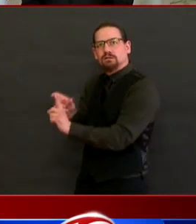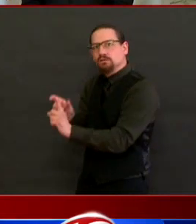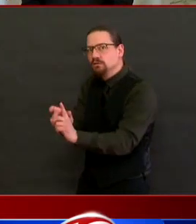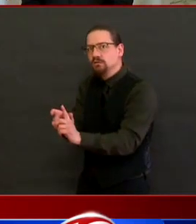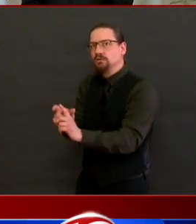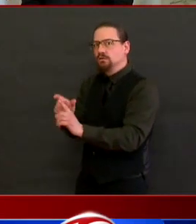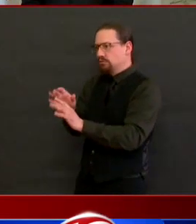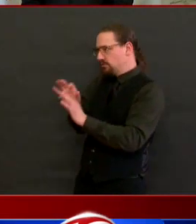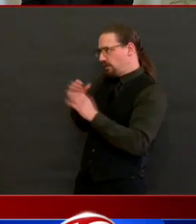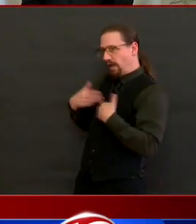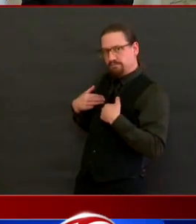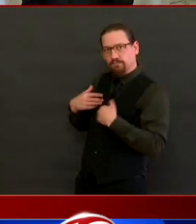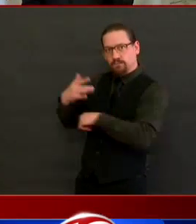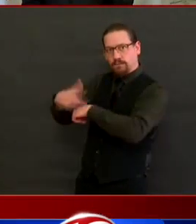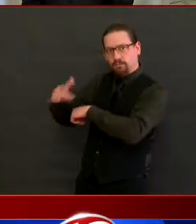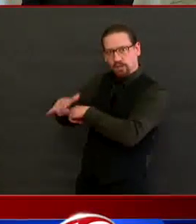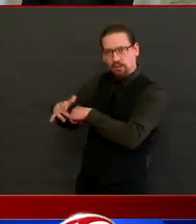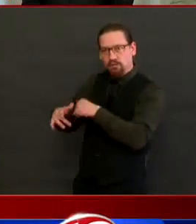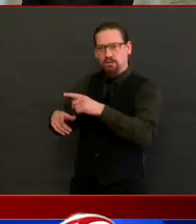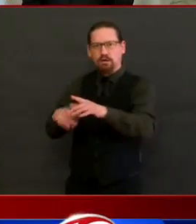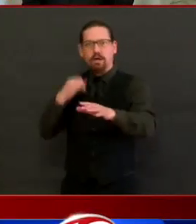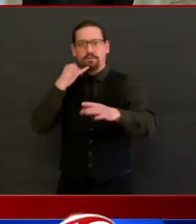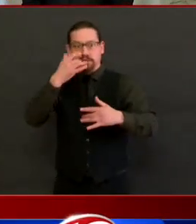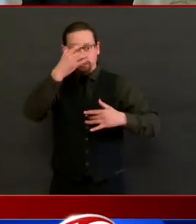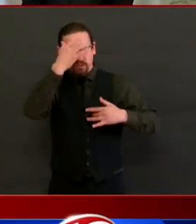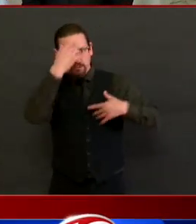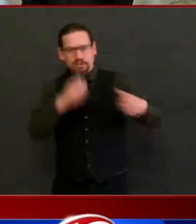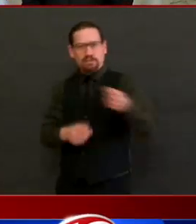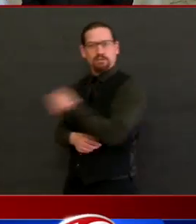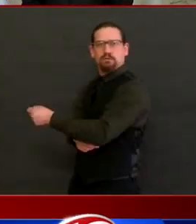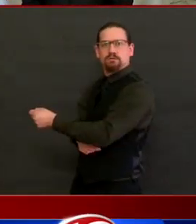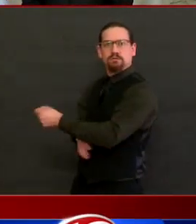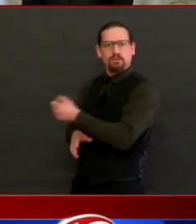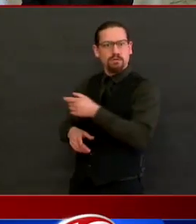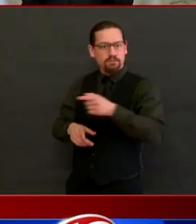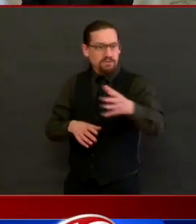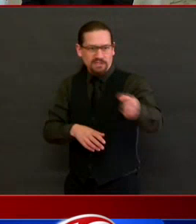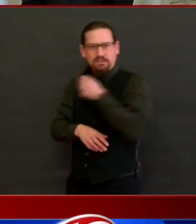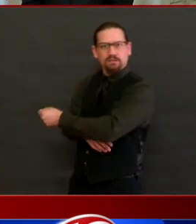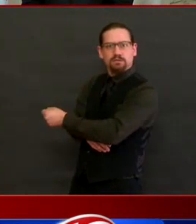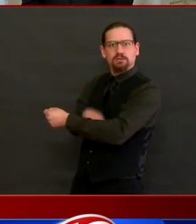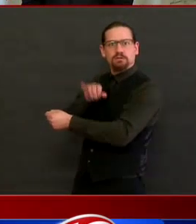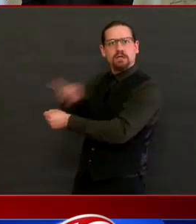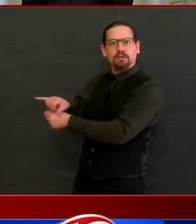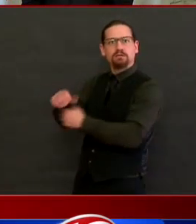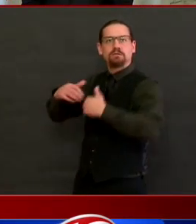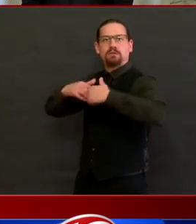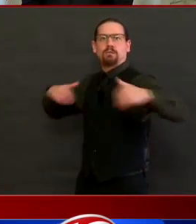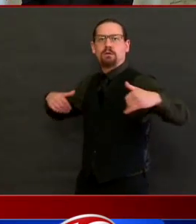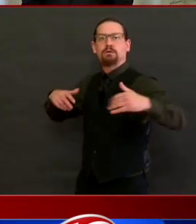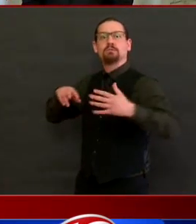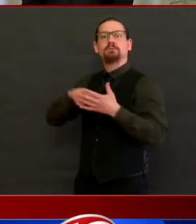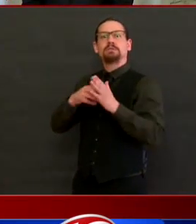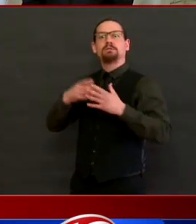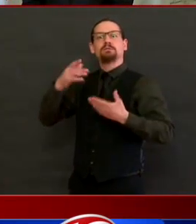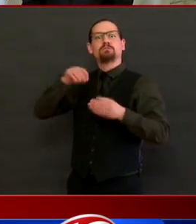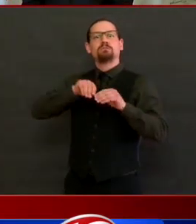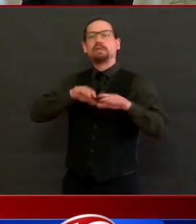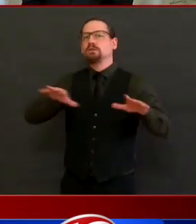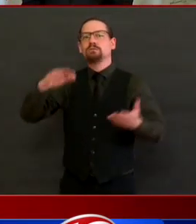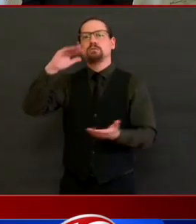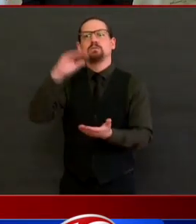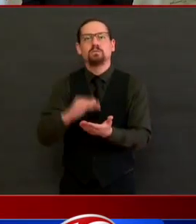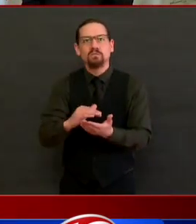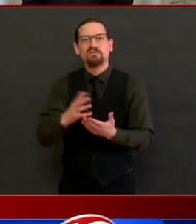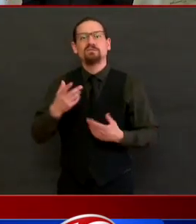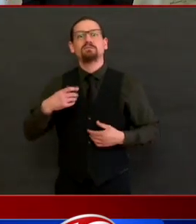But I've heard from a lot of you, I especially hear from healthcare workers, I think it's unbelievable what you're doing, fighting the